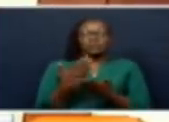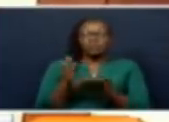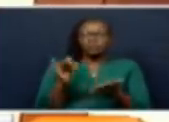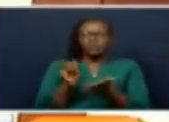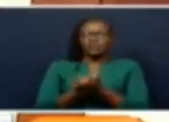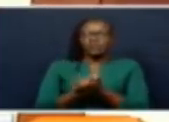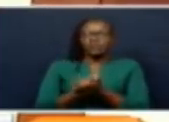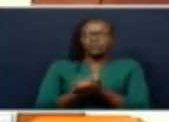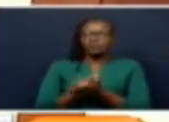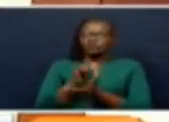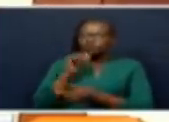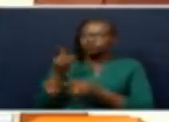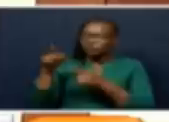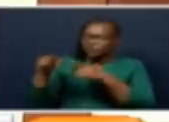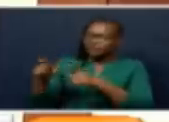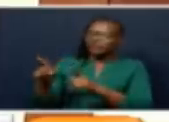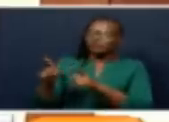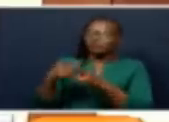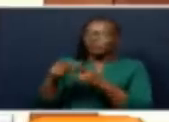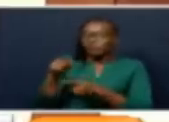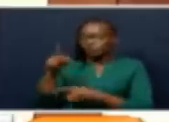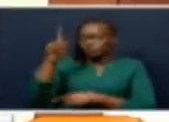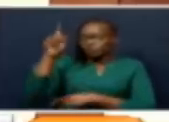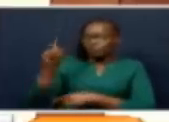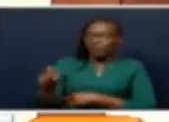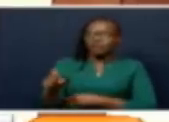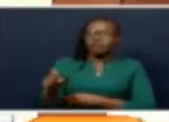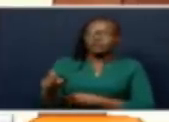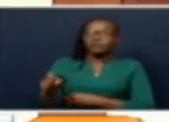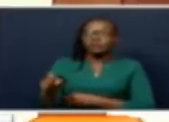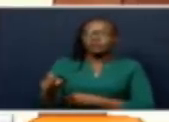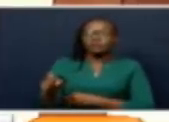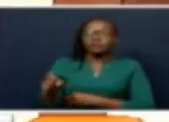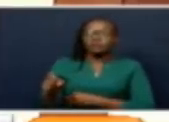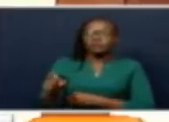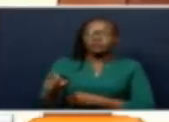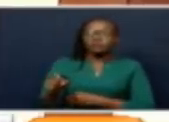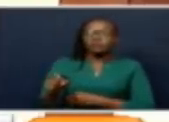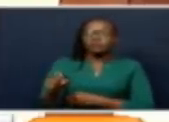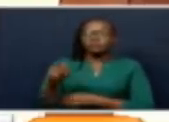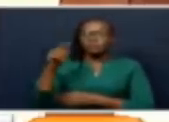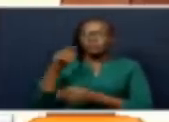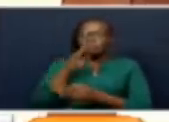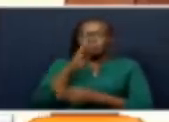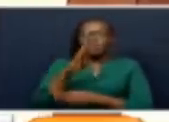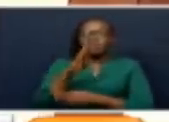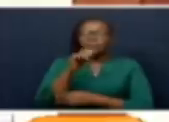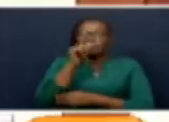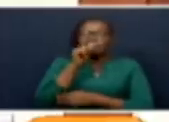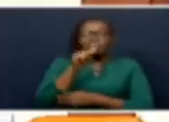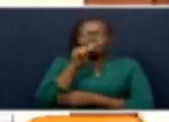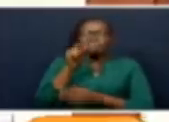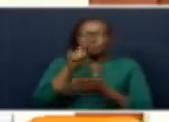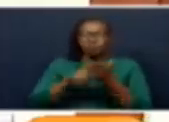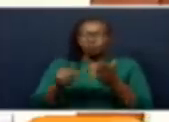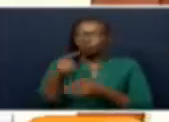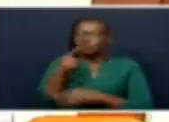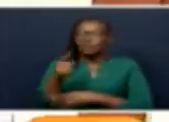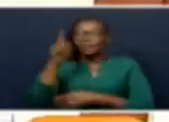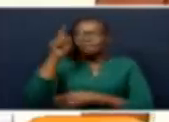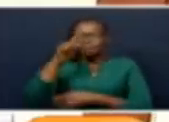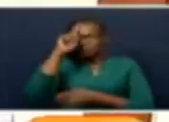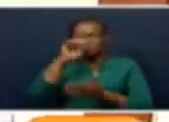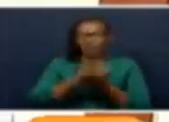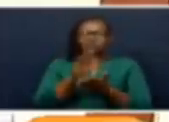not yourself. Mm. Because you must be a confident of whatever you say. You must believe in what you are